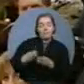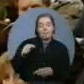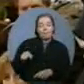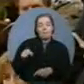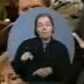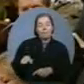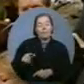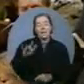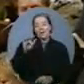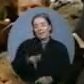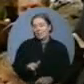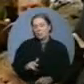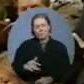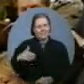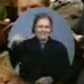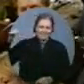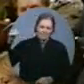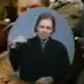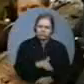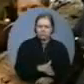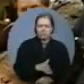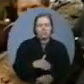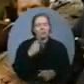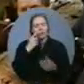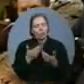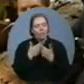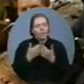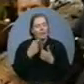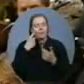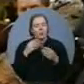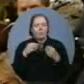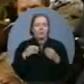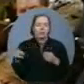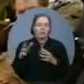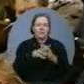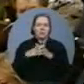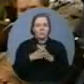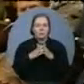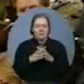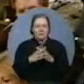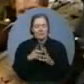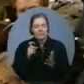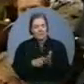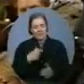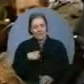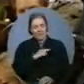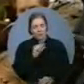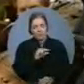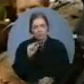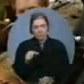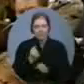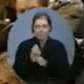seen in the American market. Yet, Mr. Speaker, when this government brought in the softwood lumber agreement that gave us access to that market and